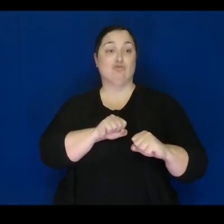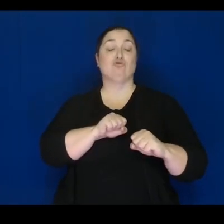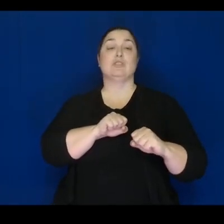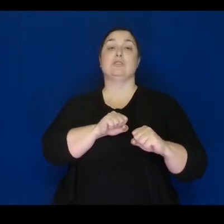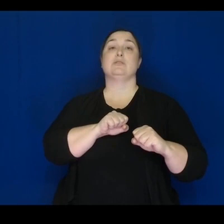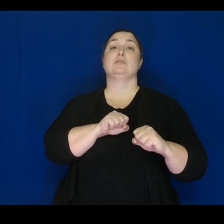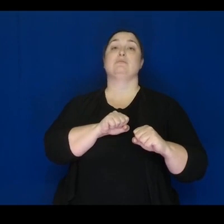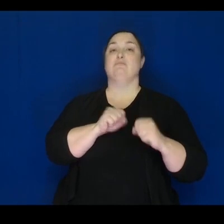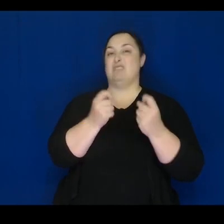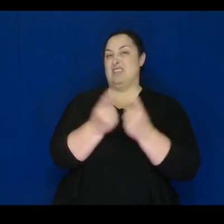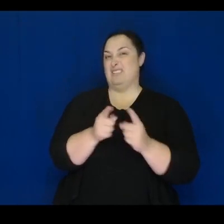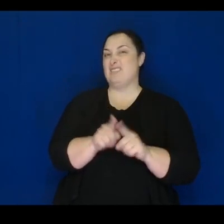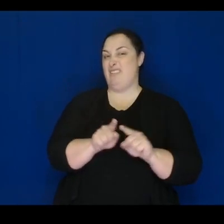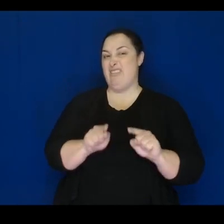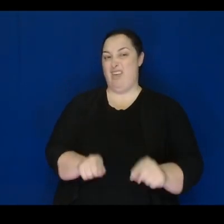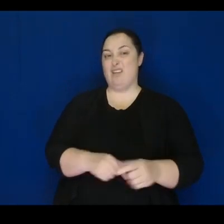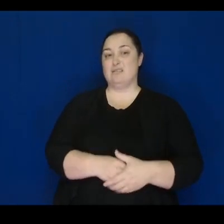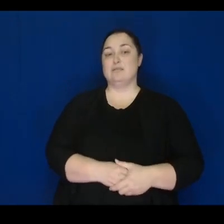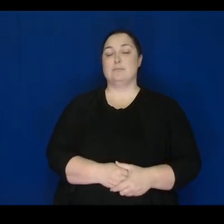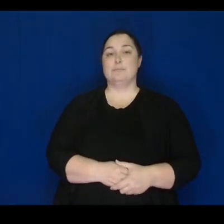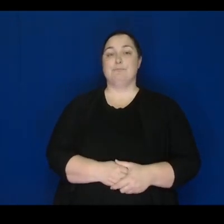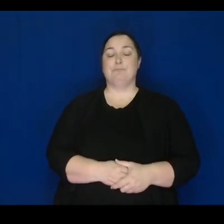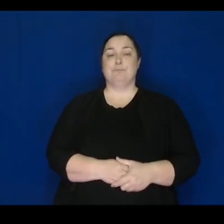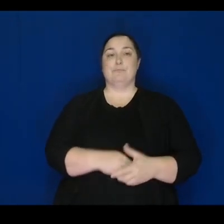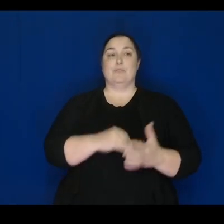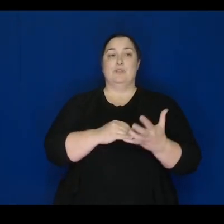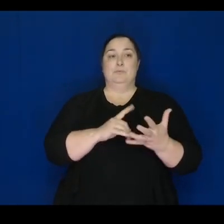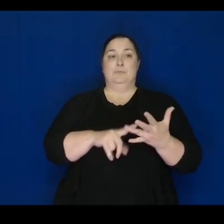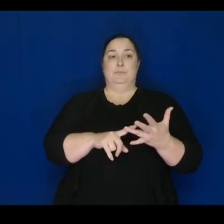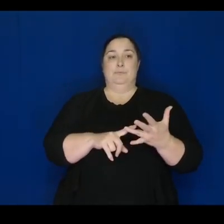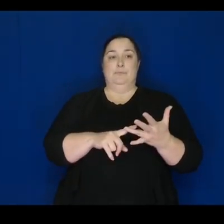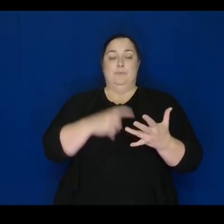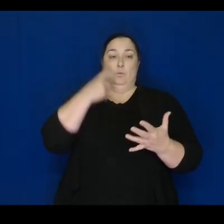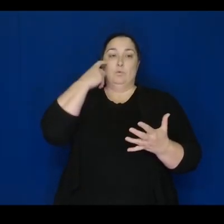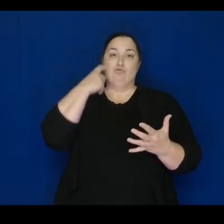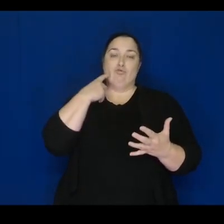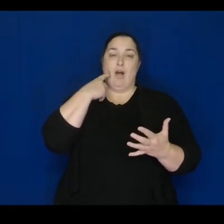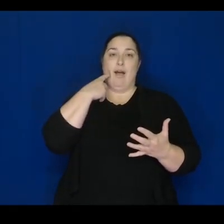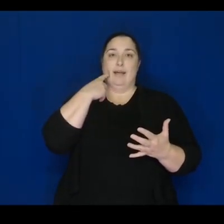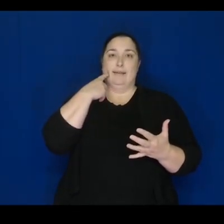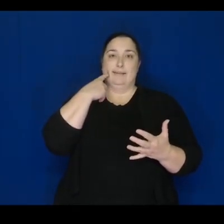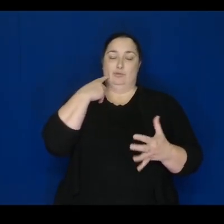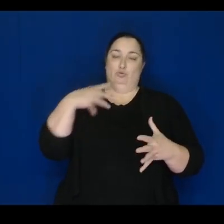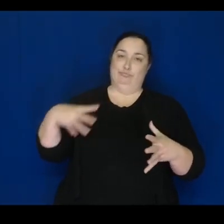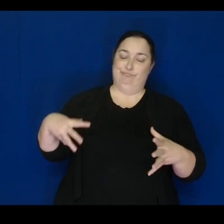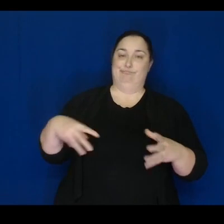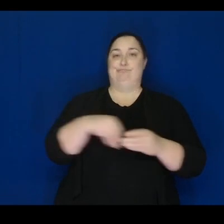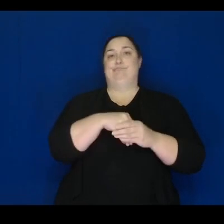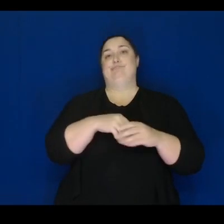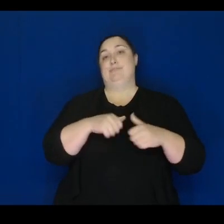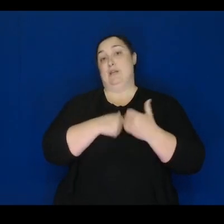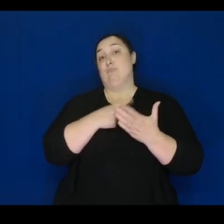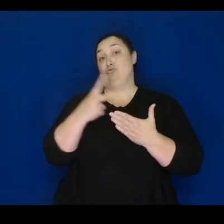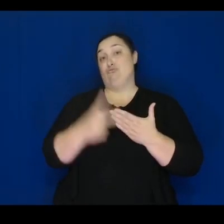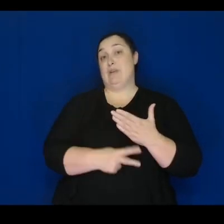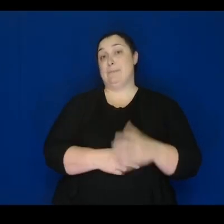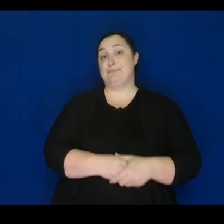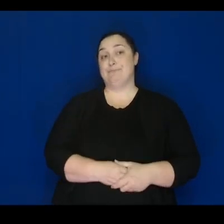that. So we really do try and bring those aspects into the programs with